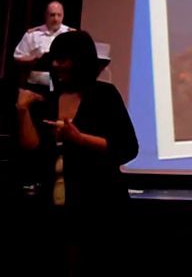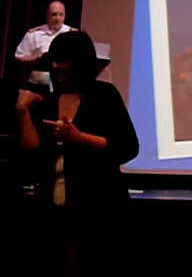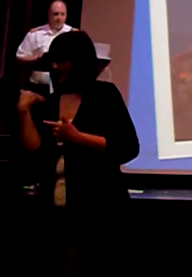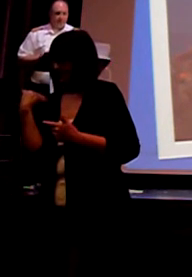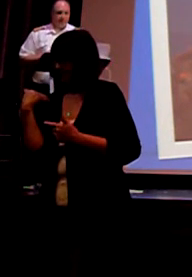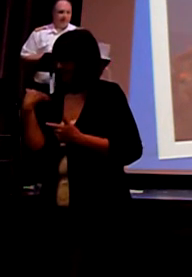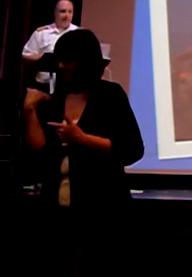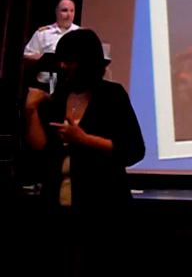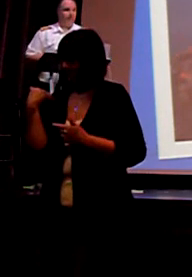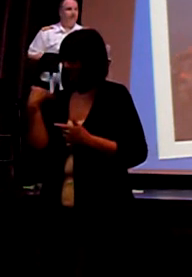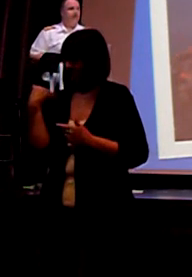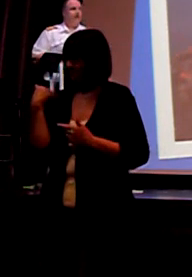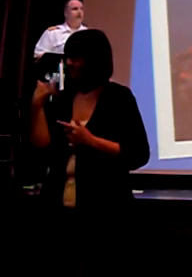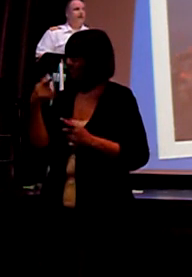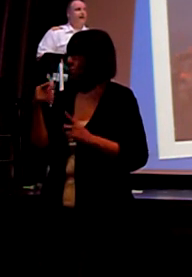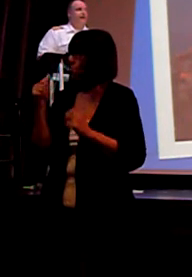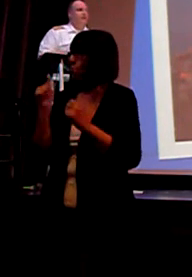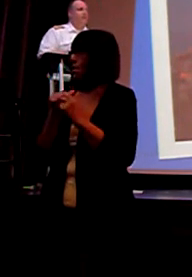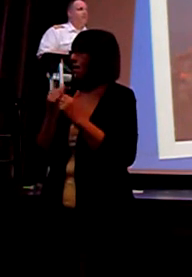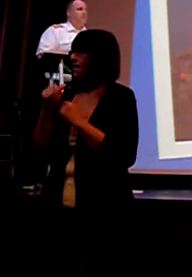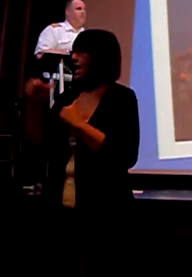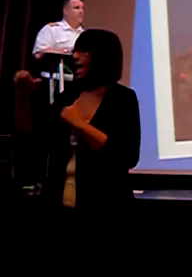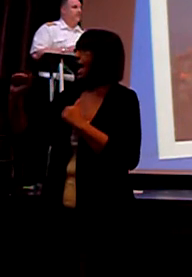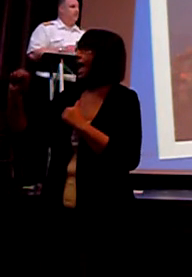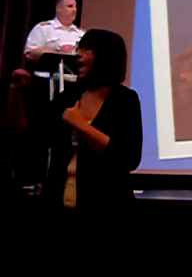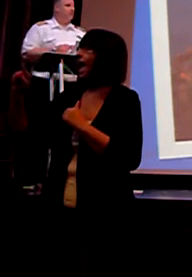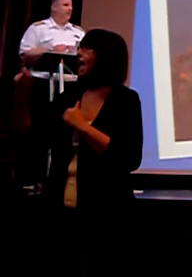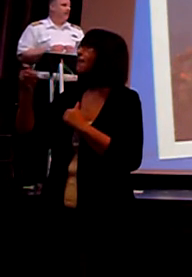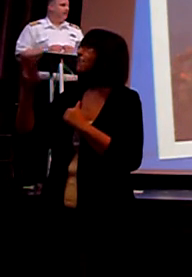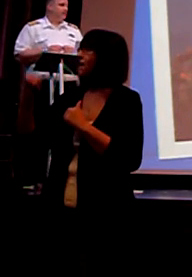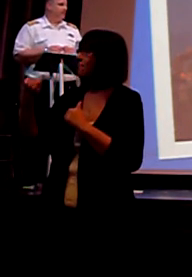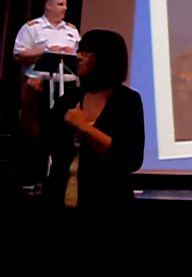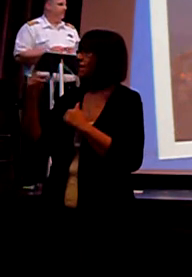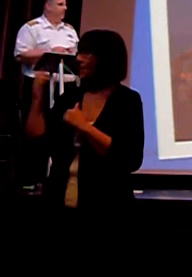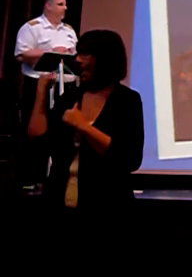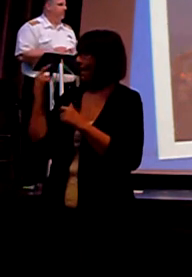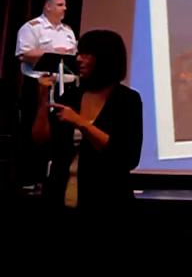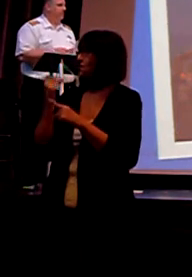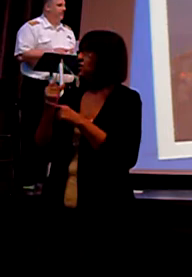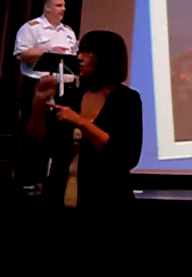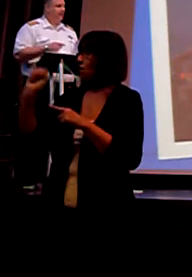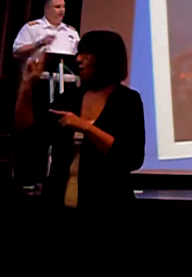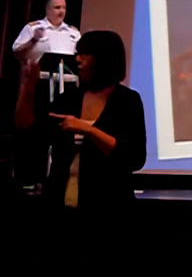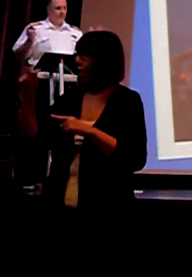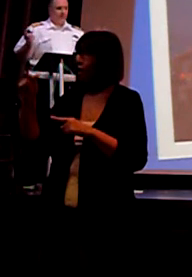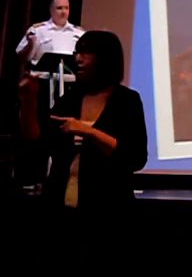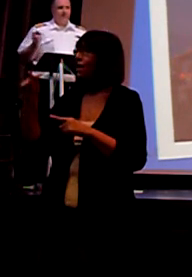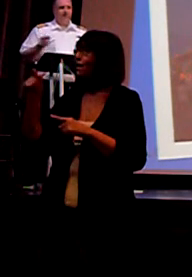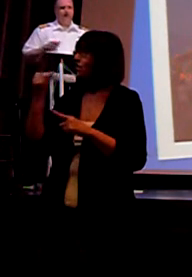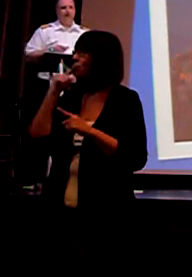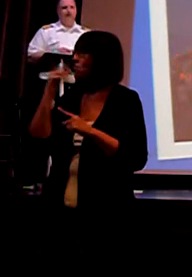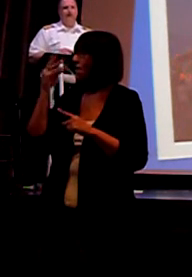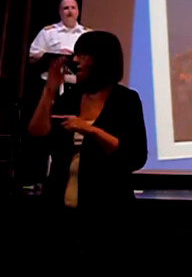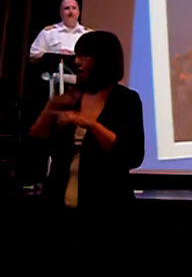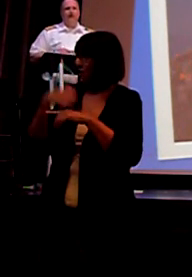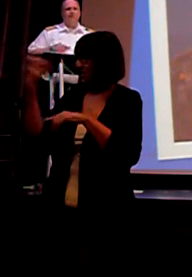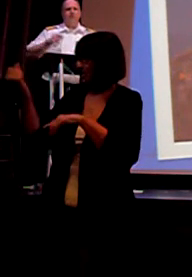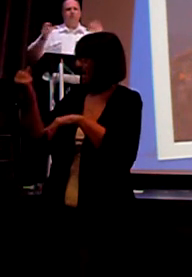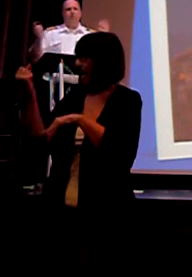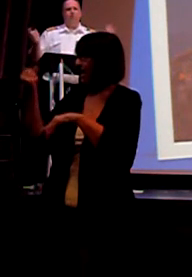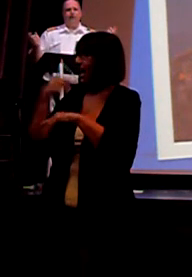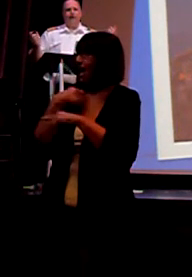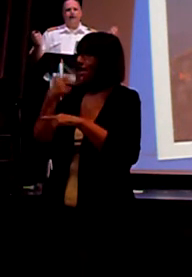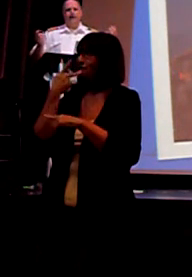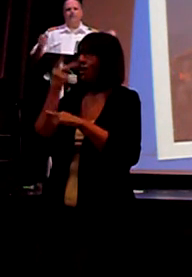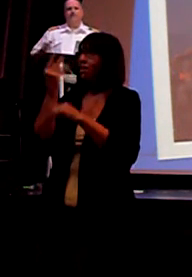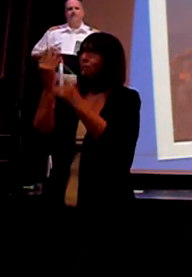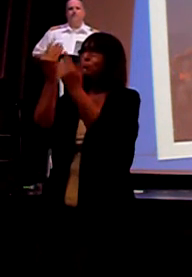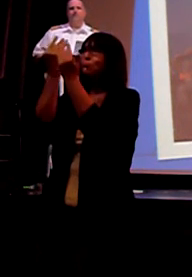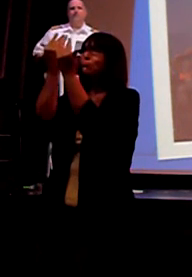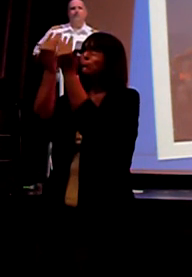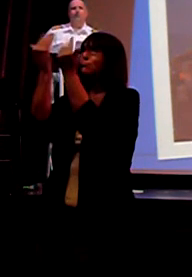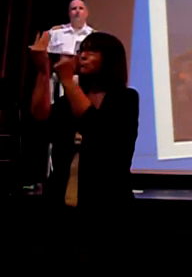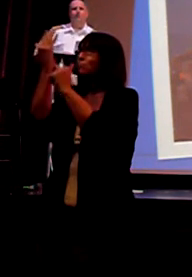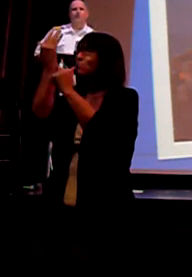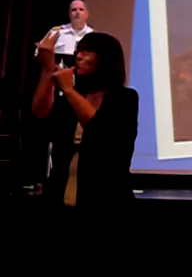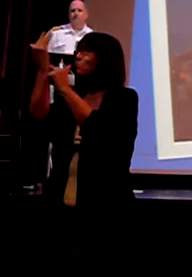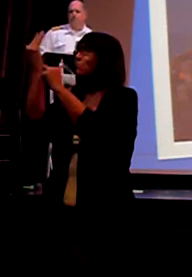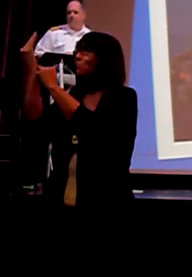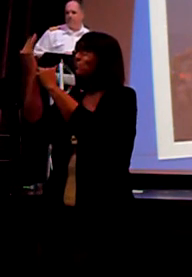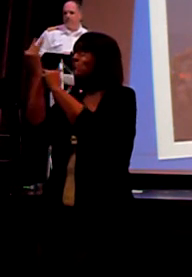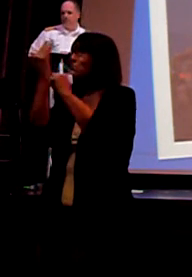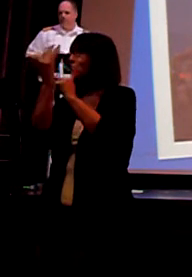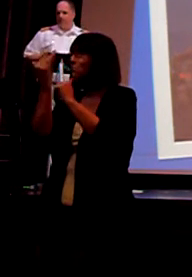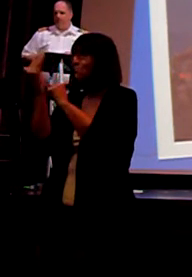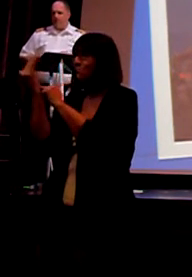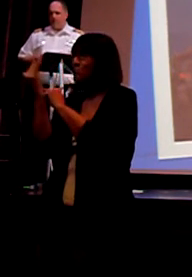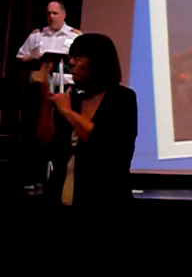in La Spezia with the Anthem of the Seas last year in August. It was on a Saturday, and I saw all the lights as it was going on. So it